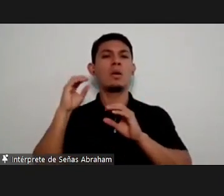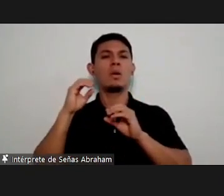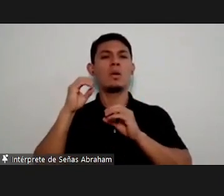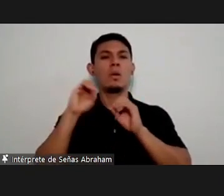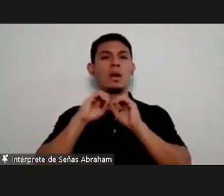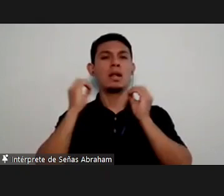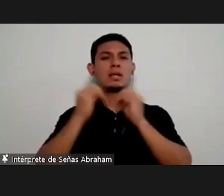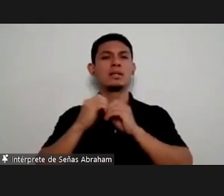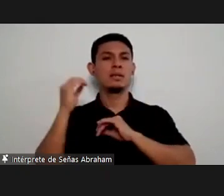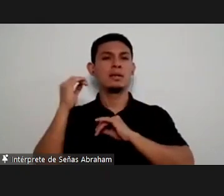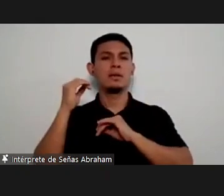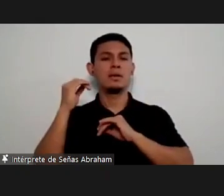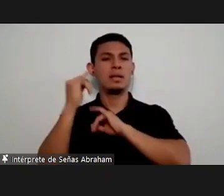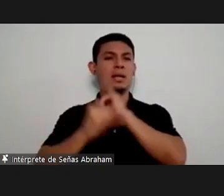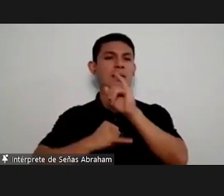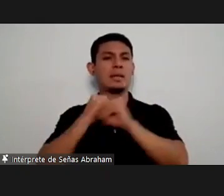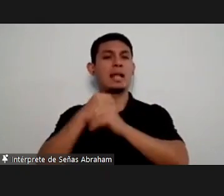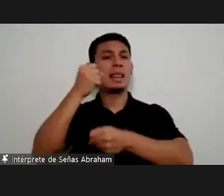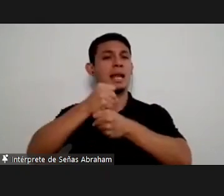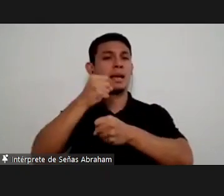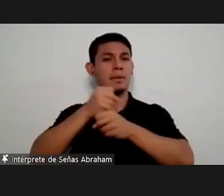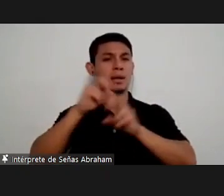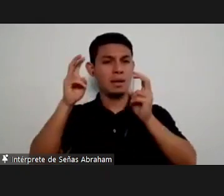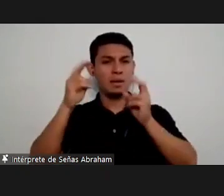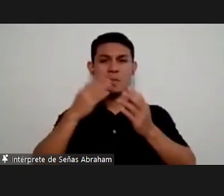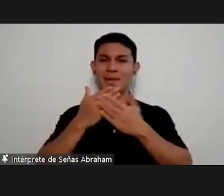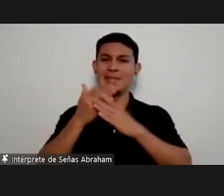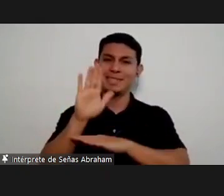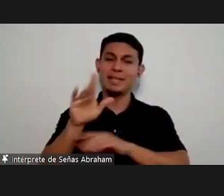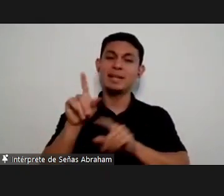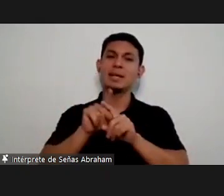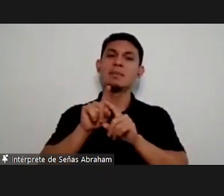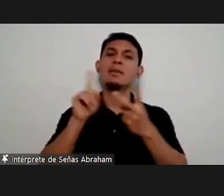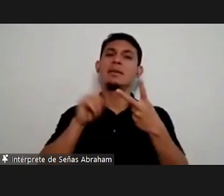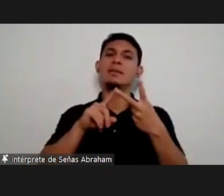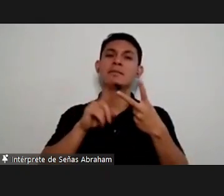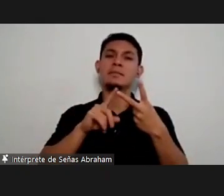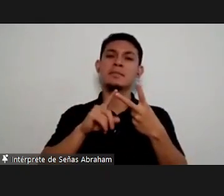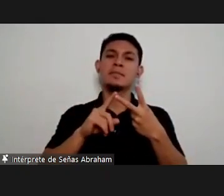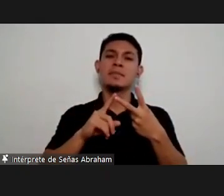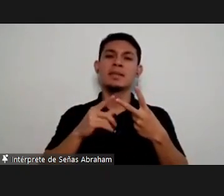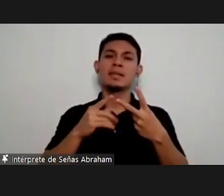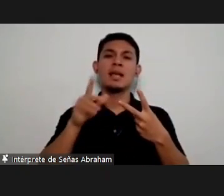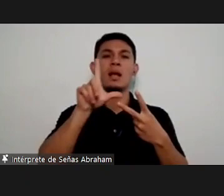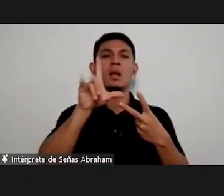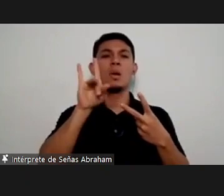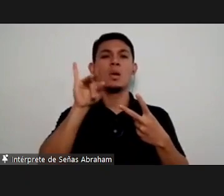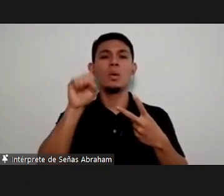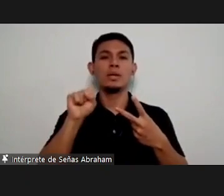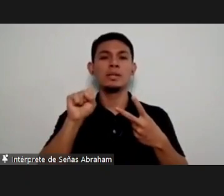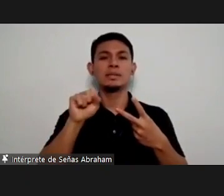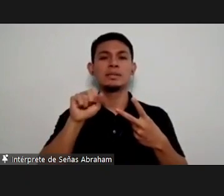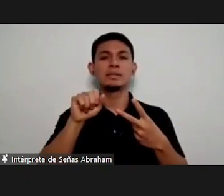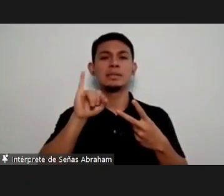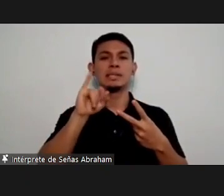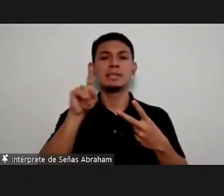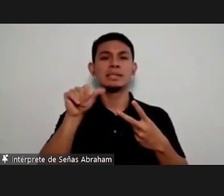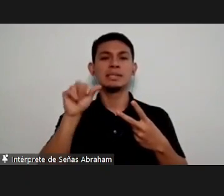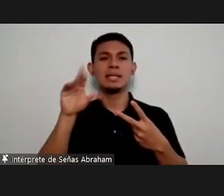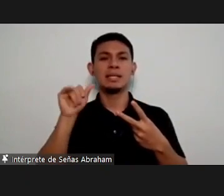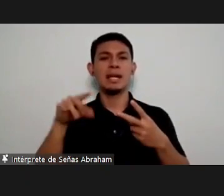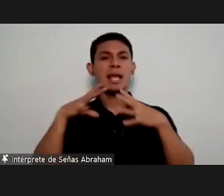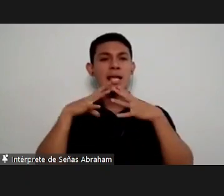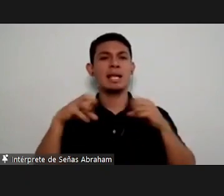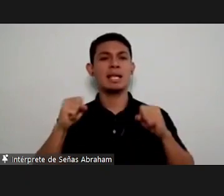department in the ilo uh good afternoon karine and we have also the luis isara